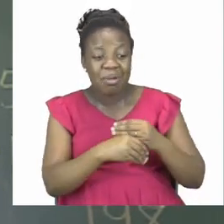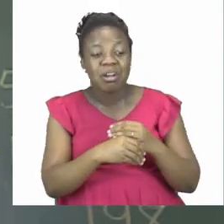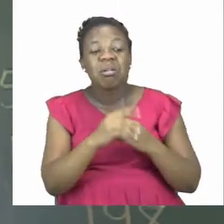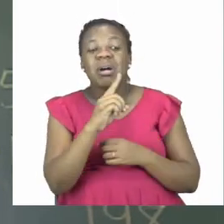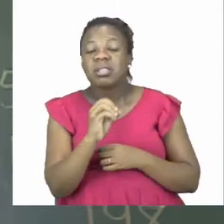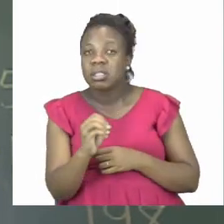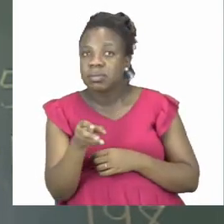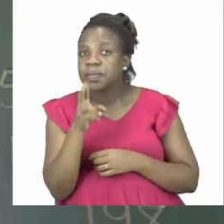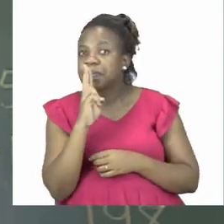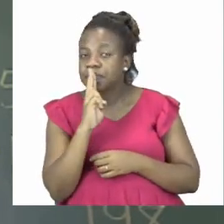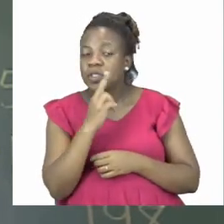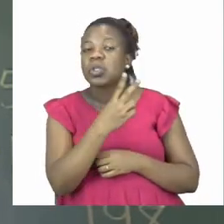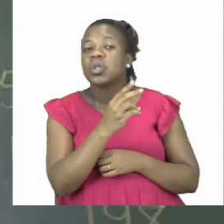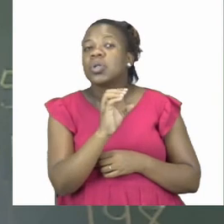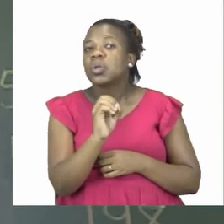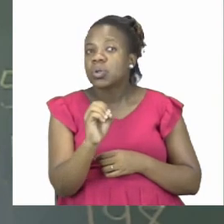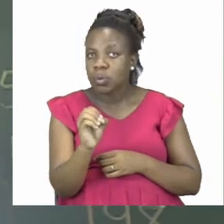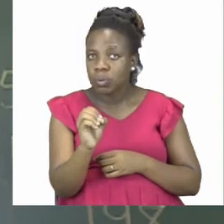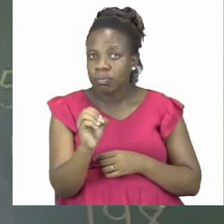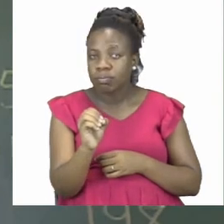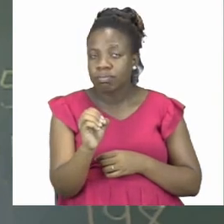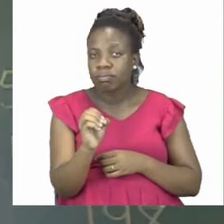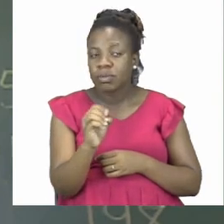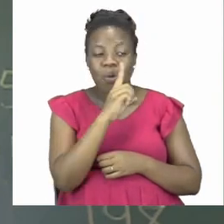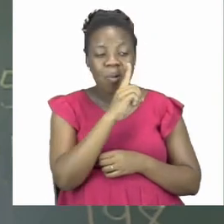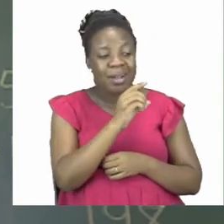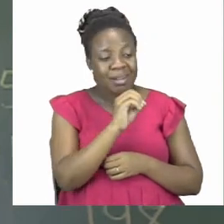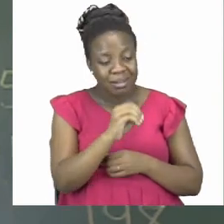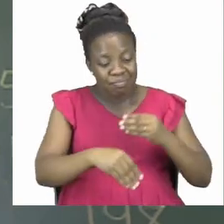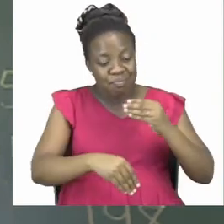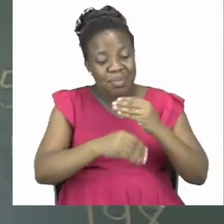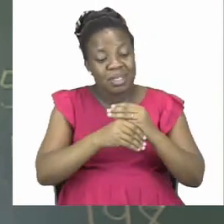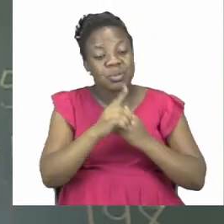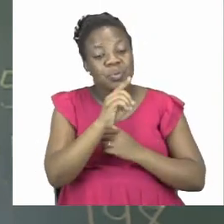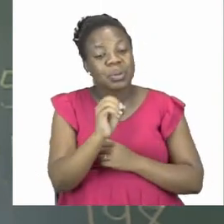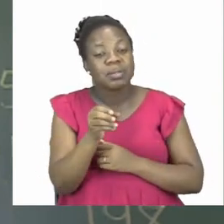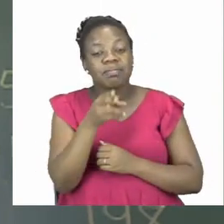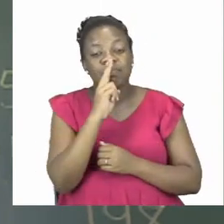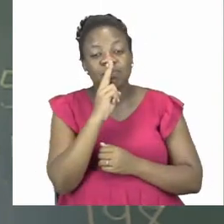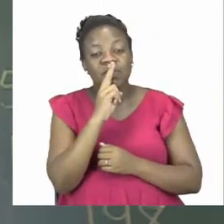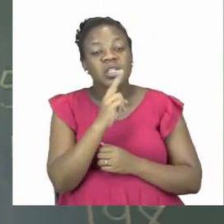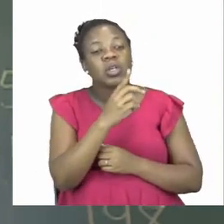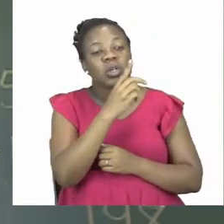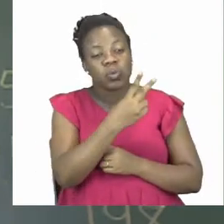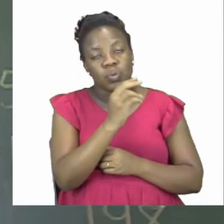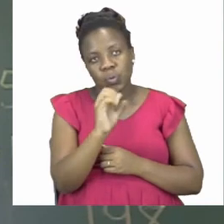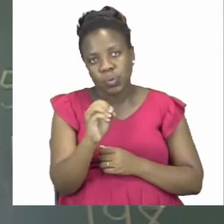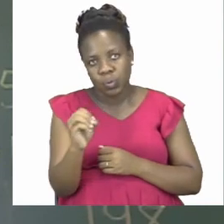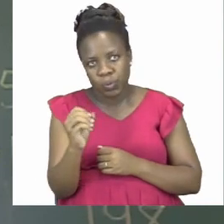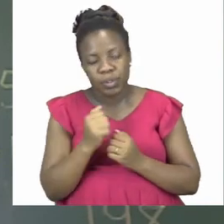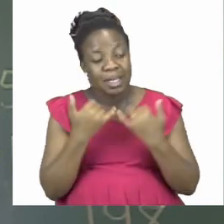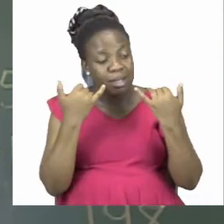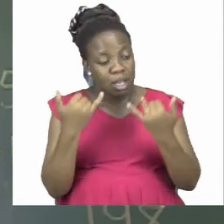100 plus 100 gives us 200. Now, if we take our same 100